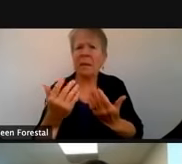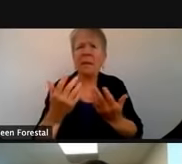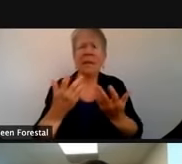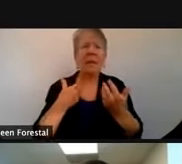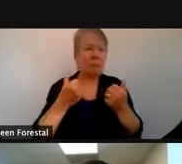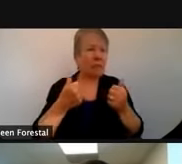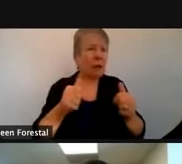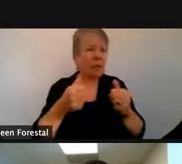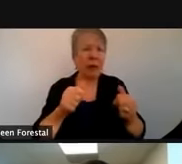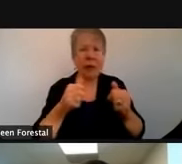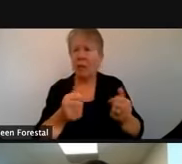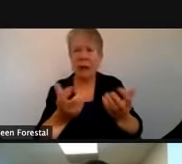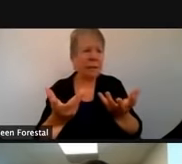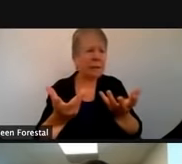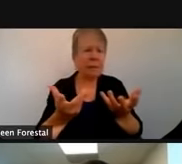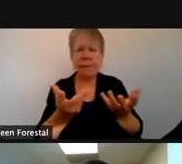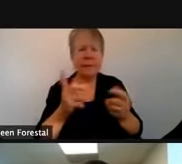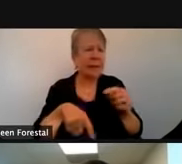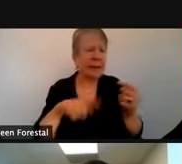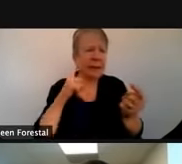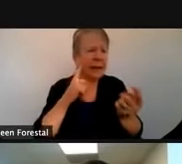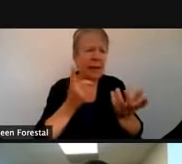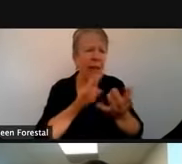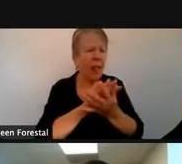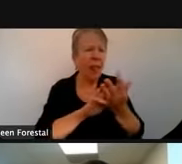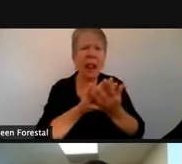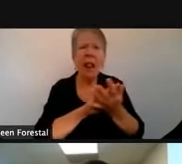Okay. I will fix my hand.